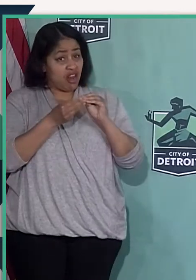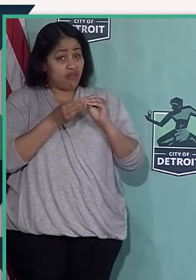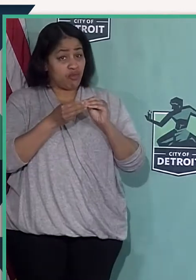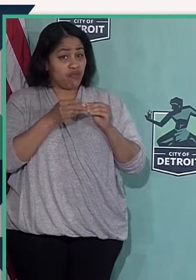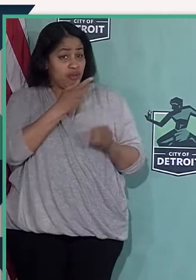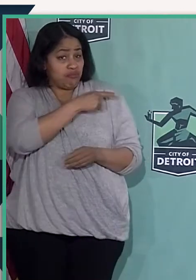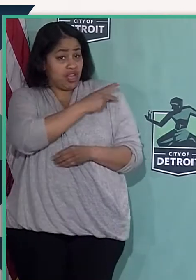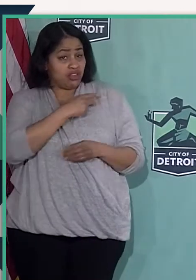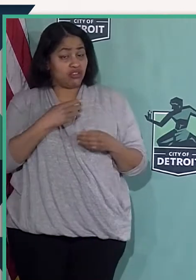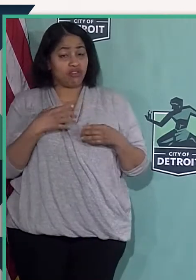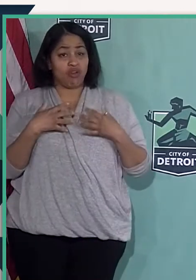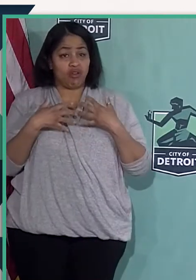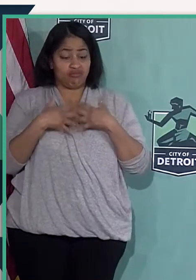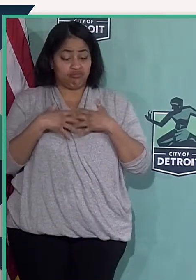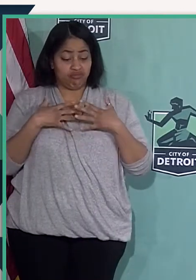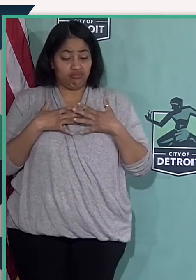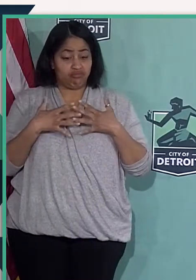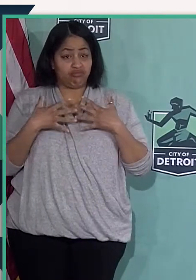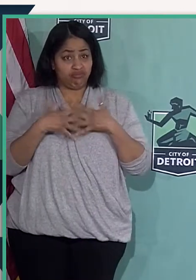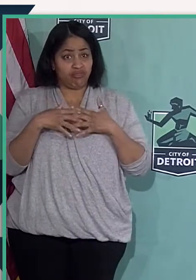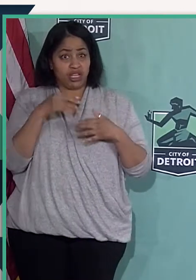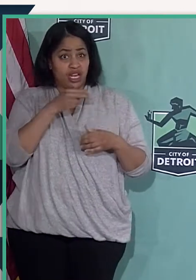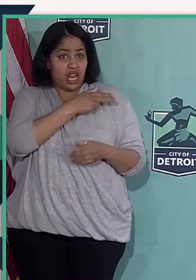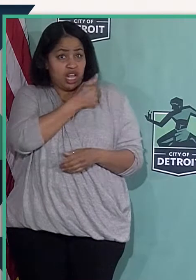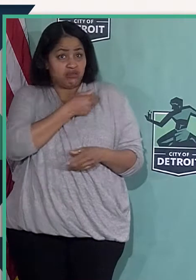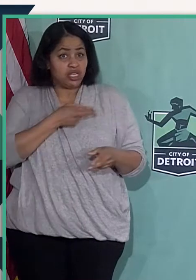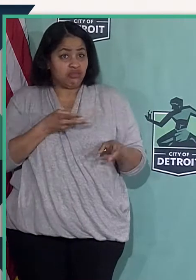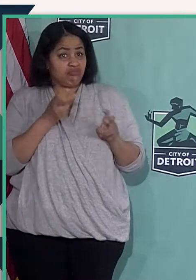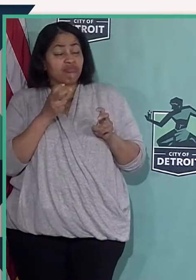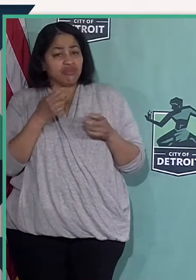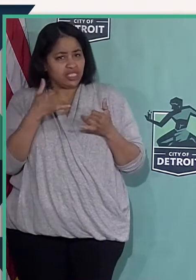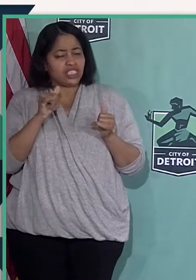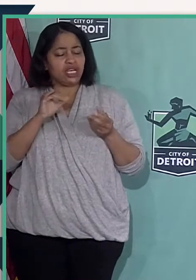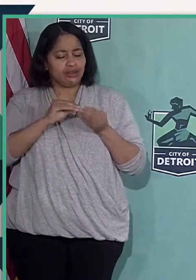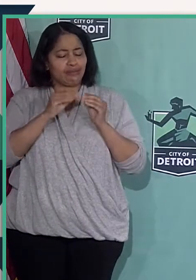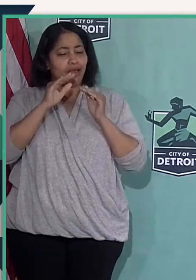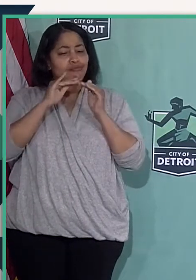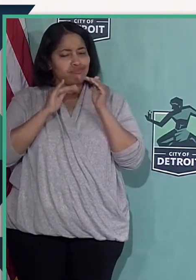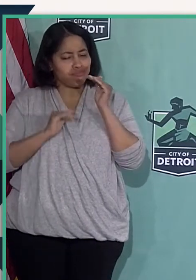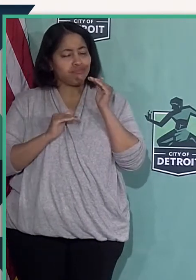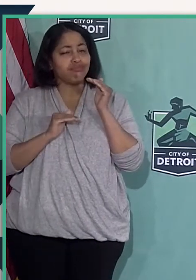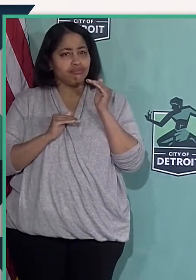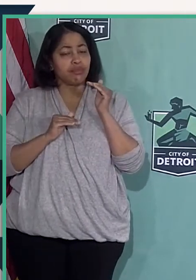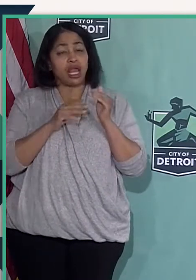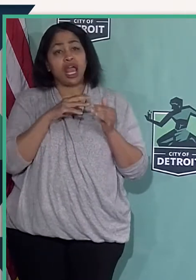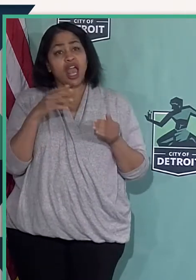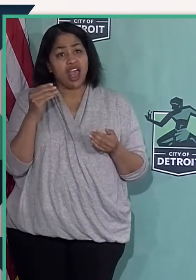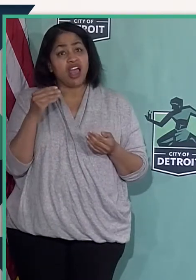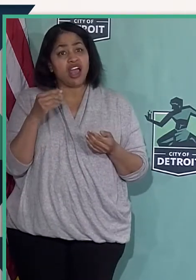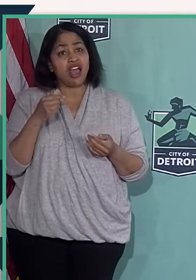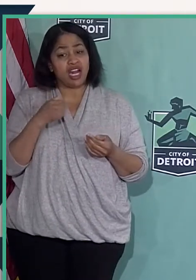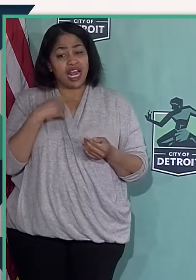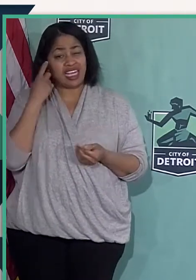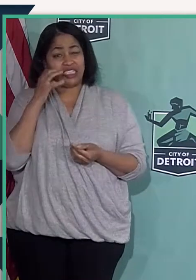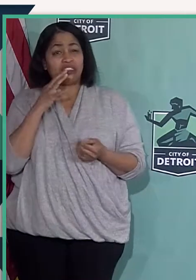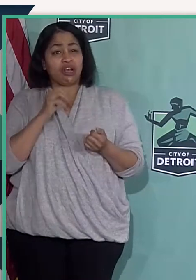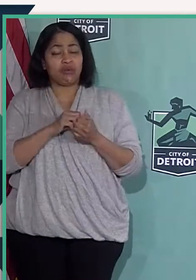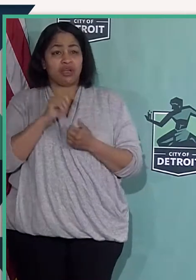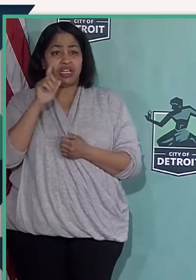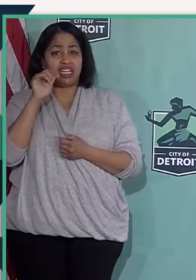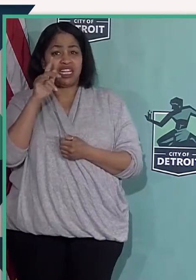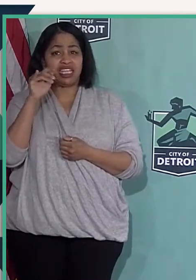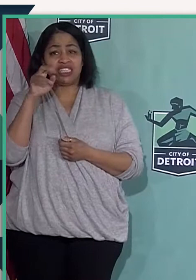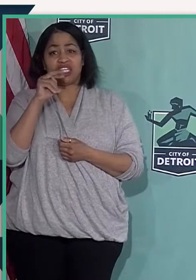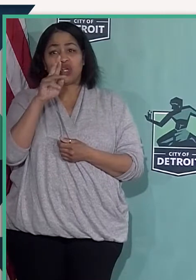in hospitals are continuing to drop. And I just talked to Lynn Terosian over at